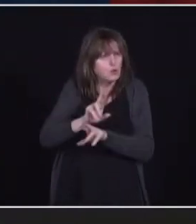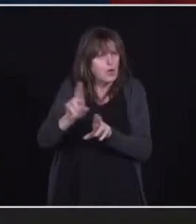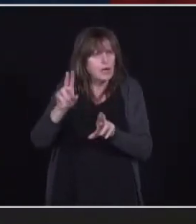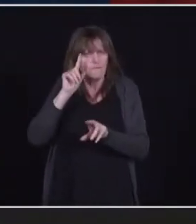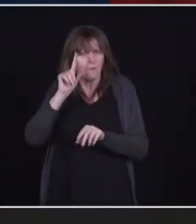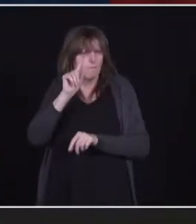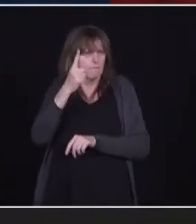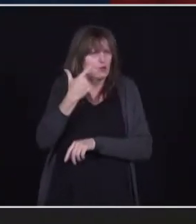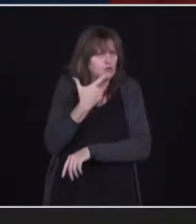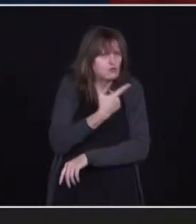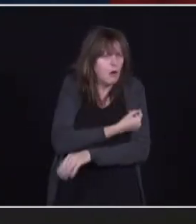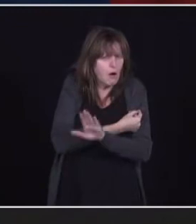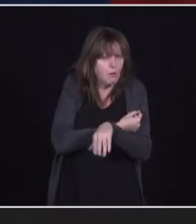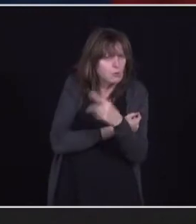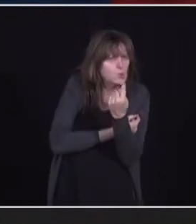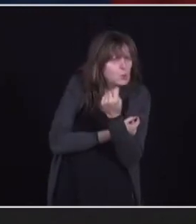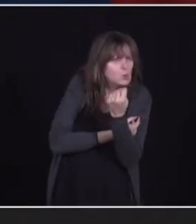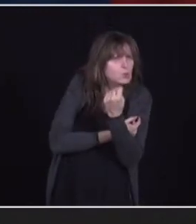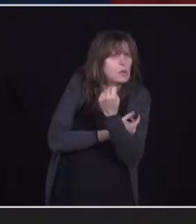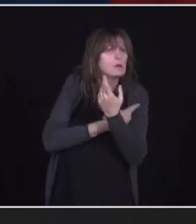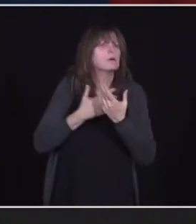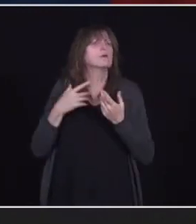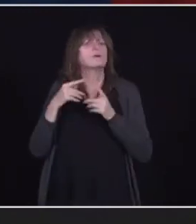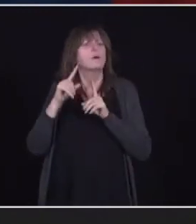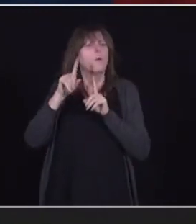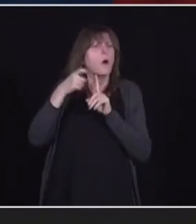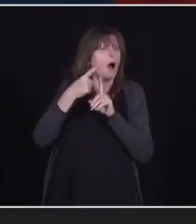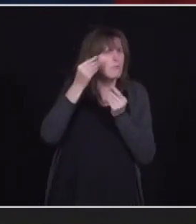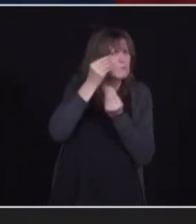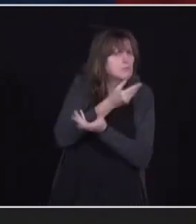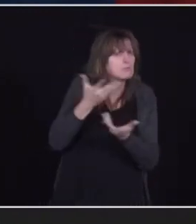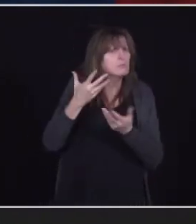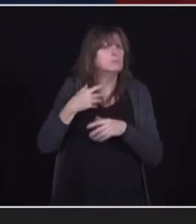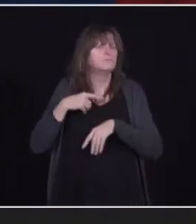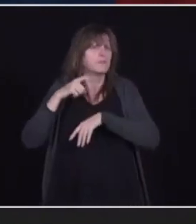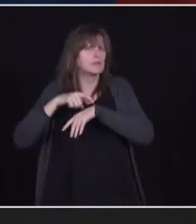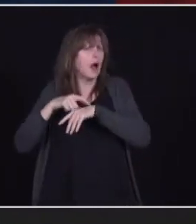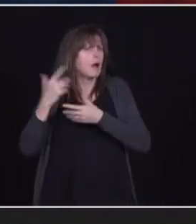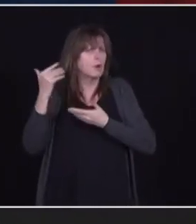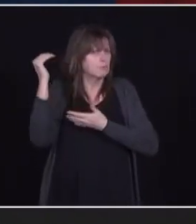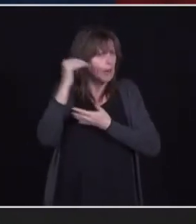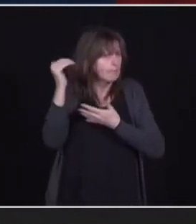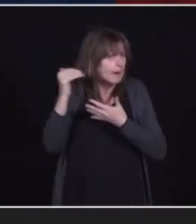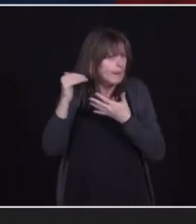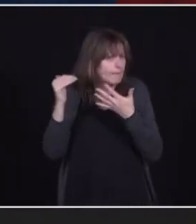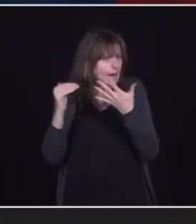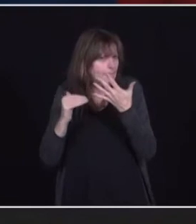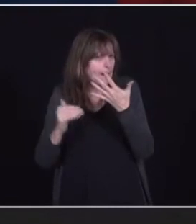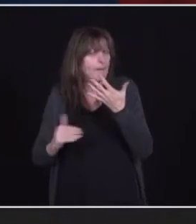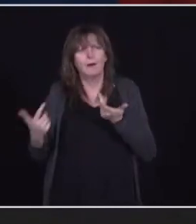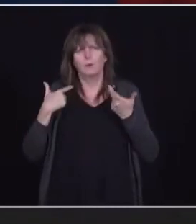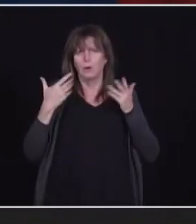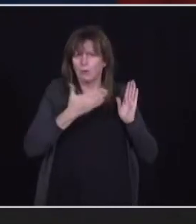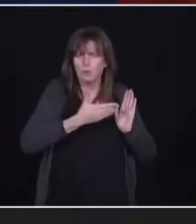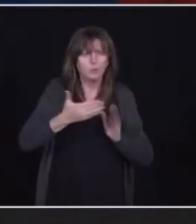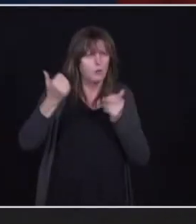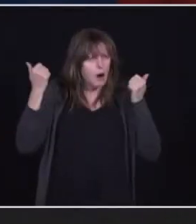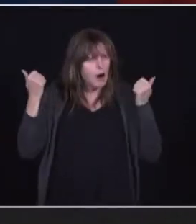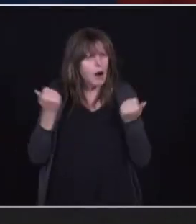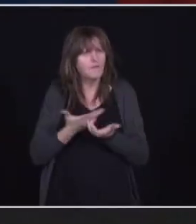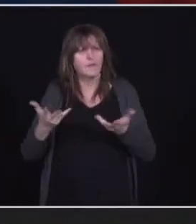Tuesday and what sort of time frame, and arranging all of that then over the weekend for they have the actual vaccination site set up and ready to